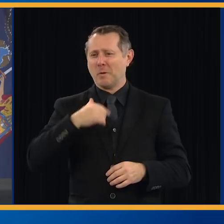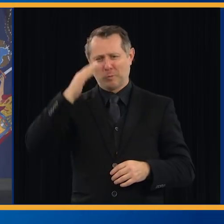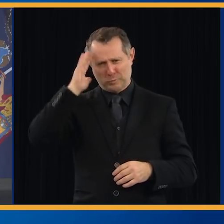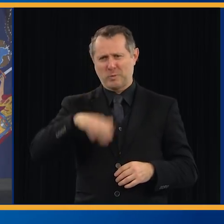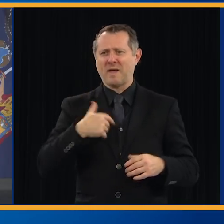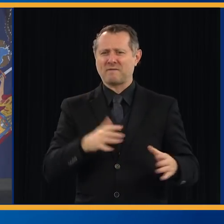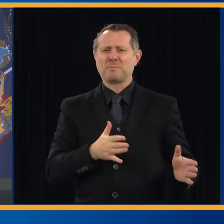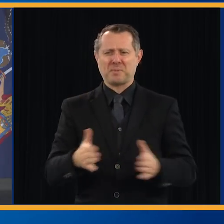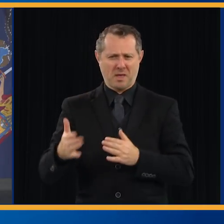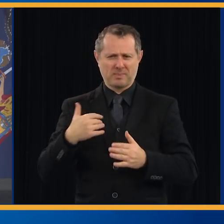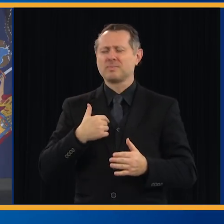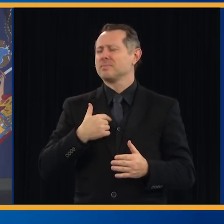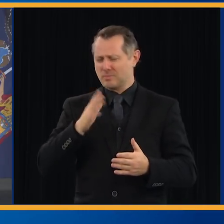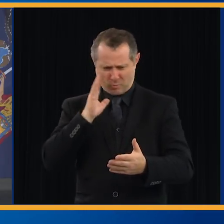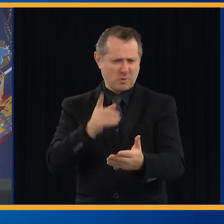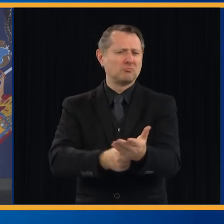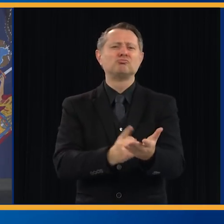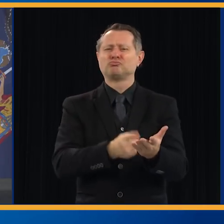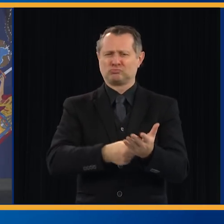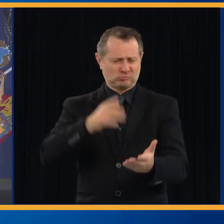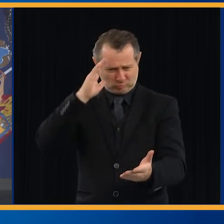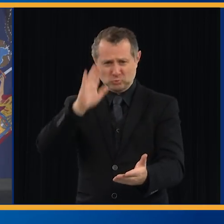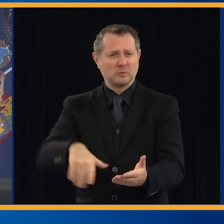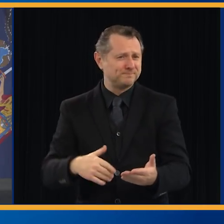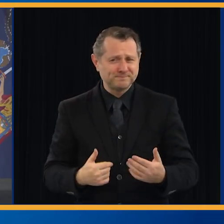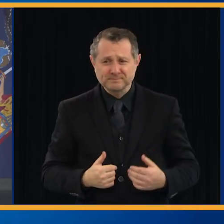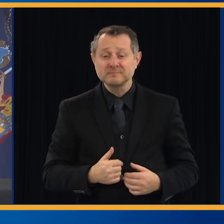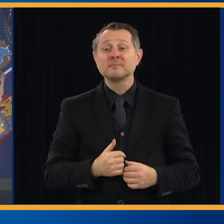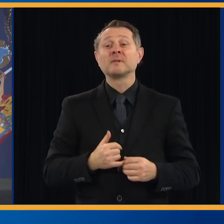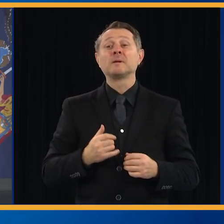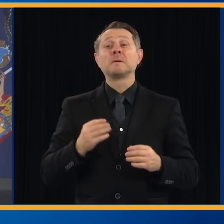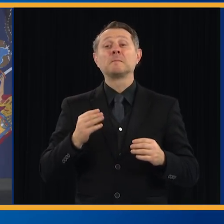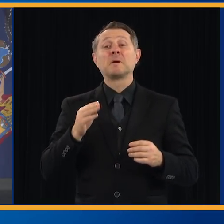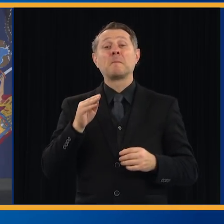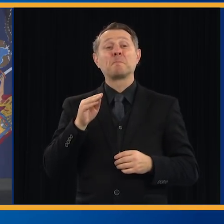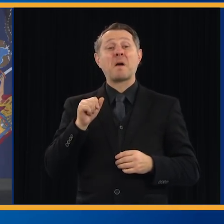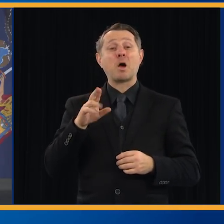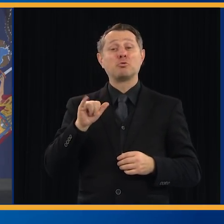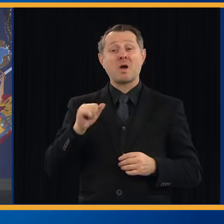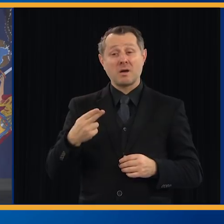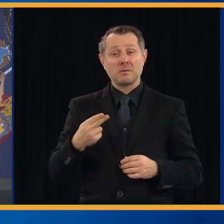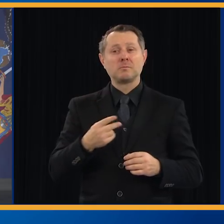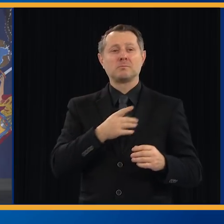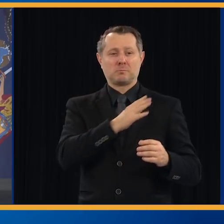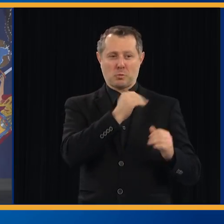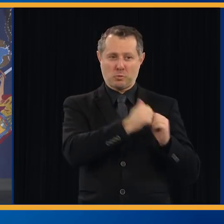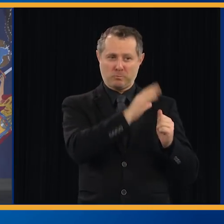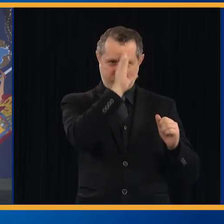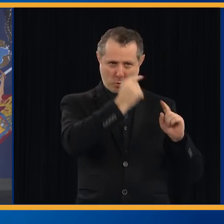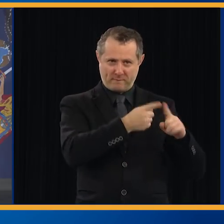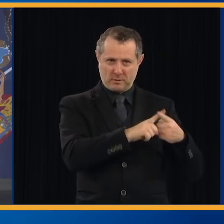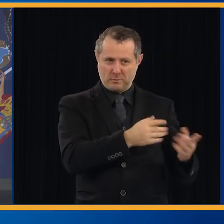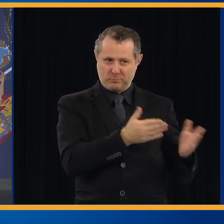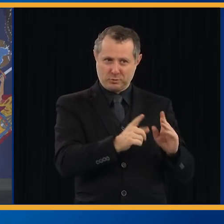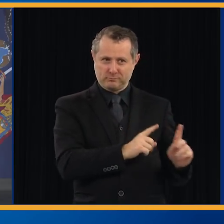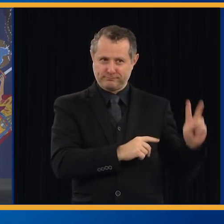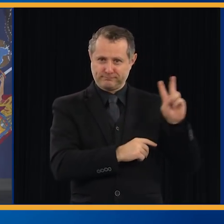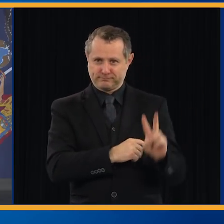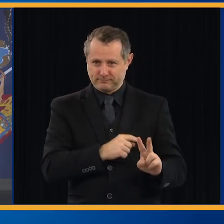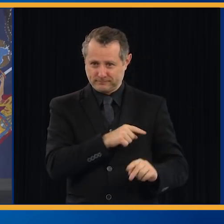about. My daughters, Mariah. And Mariah brought her boyfriend, who's also